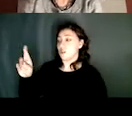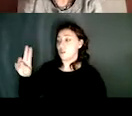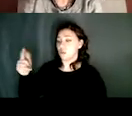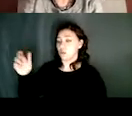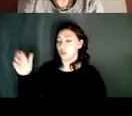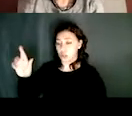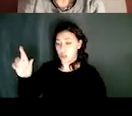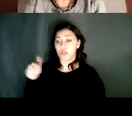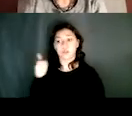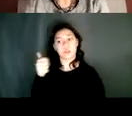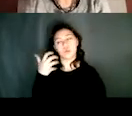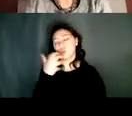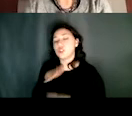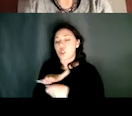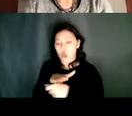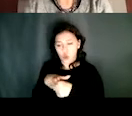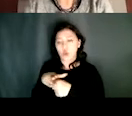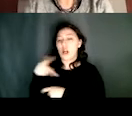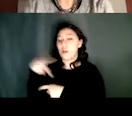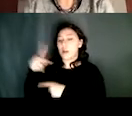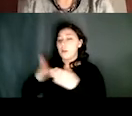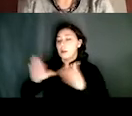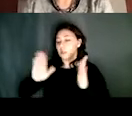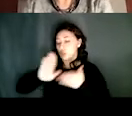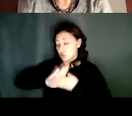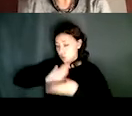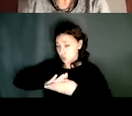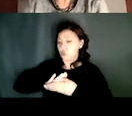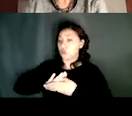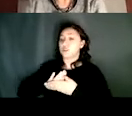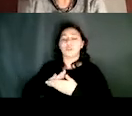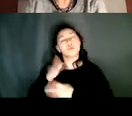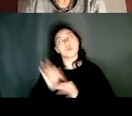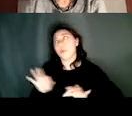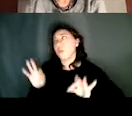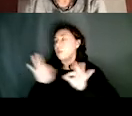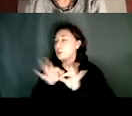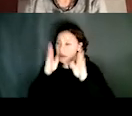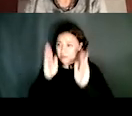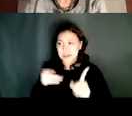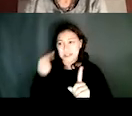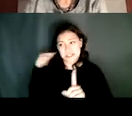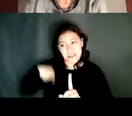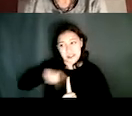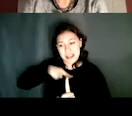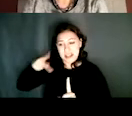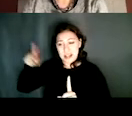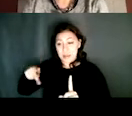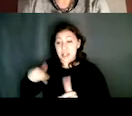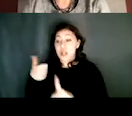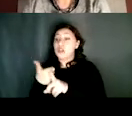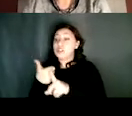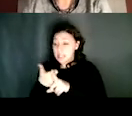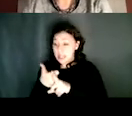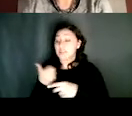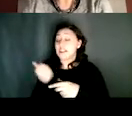designed and taught several modules on weather and climate, which are now available for teachers to use. Further, Hannah was a key contributor